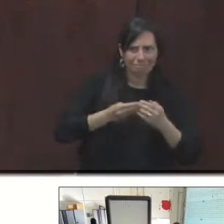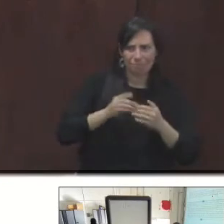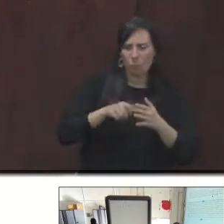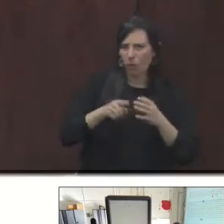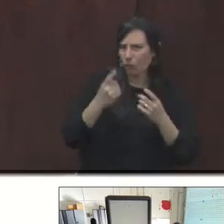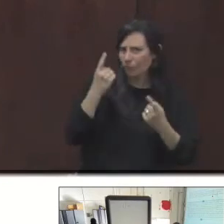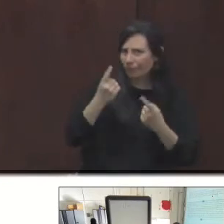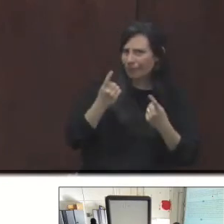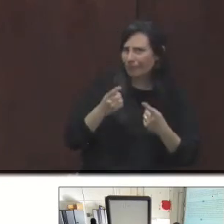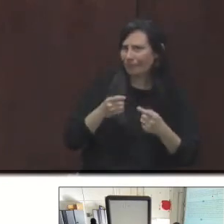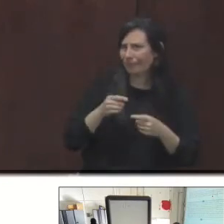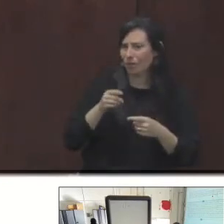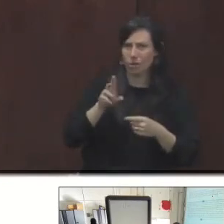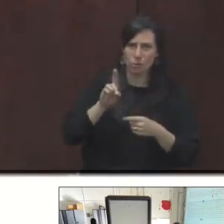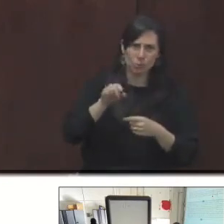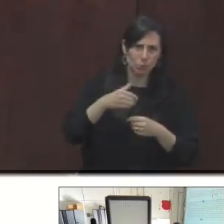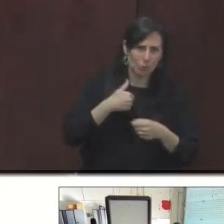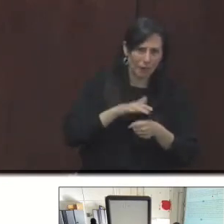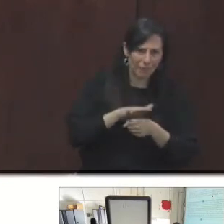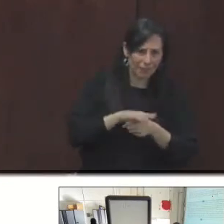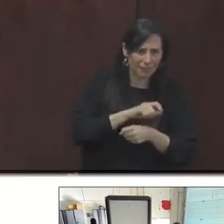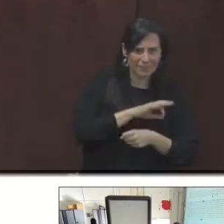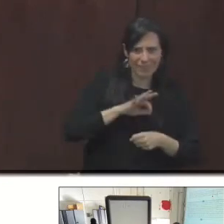to start that conversation.